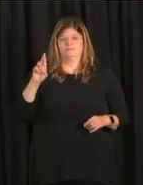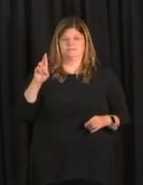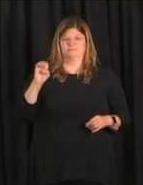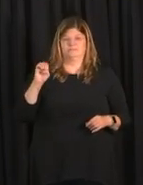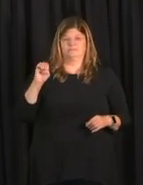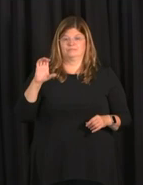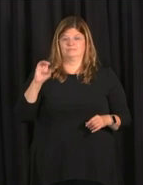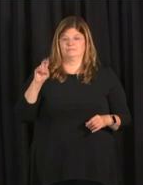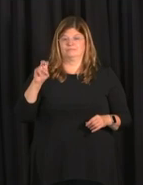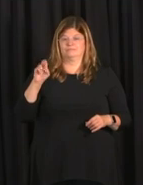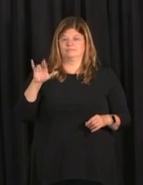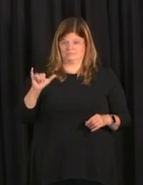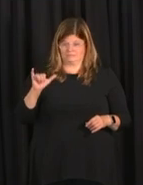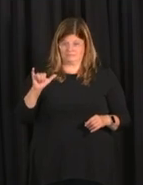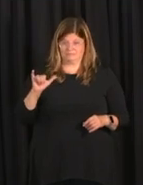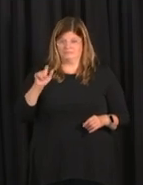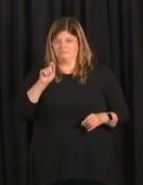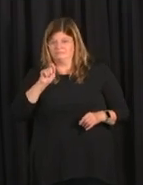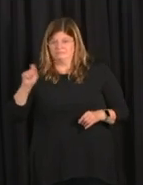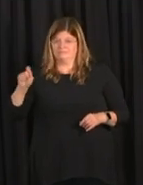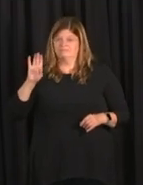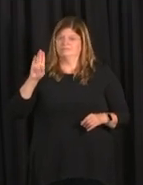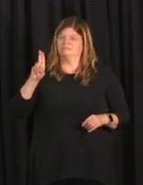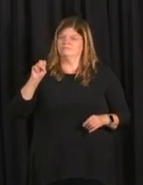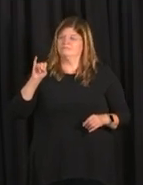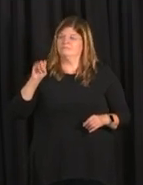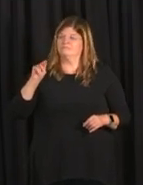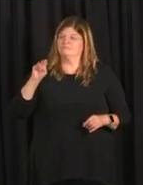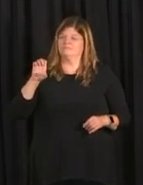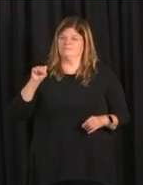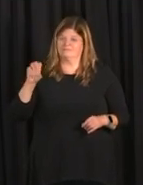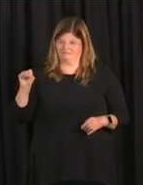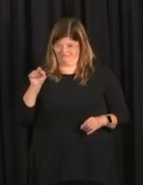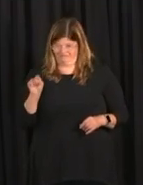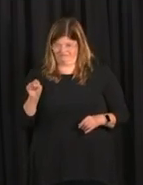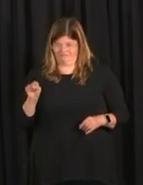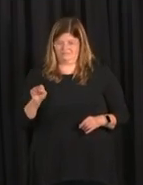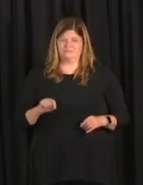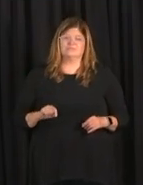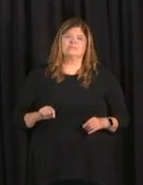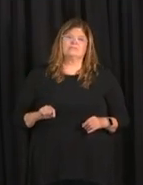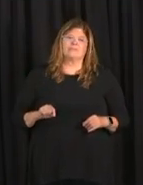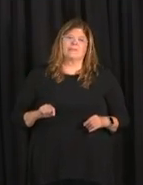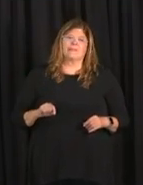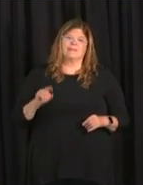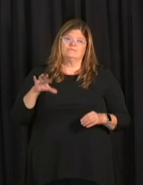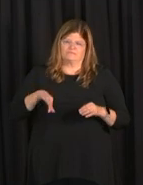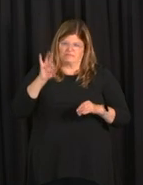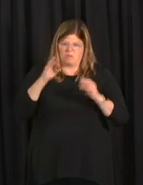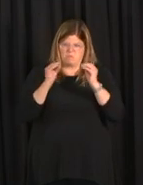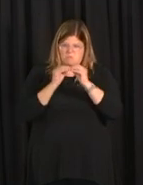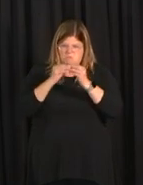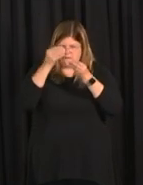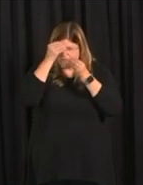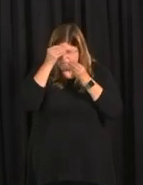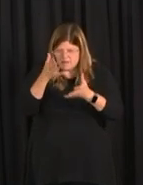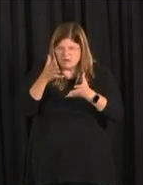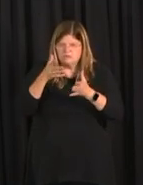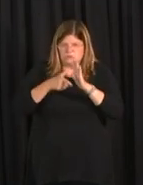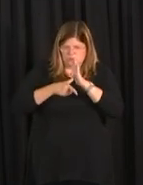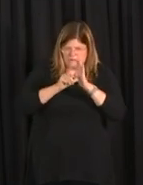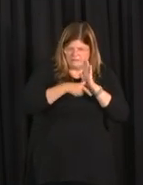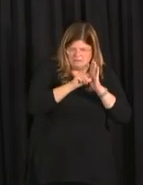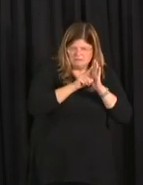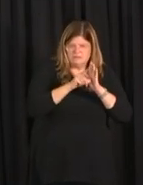/recovery-business or just go to the coronavirus.dc.gov website, and you can find more information there. We'll start reviewing